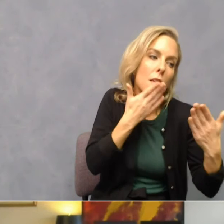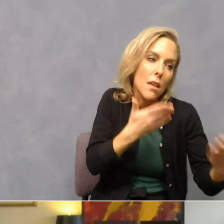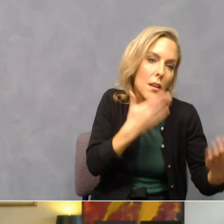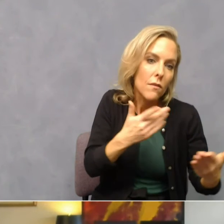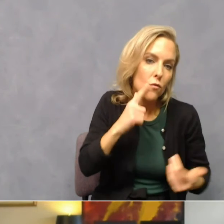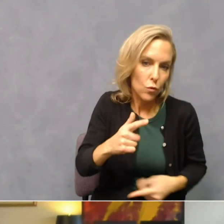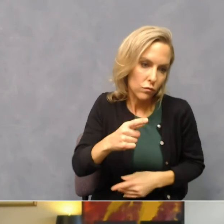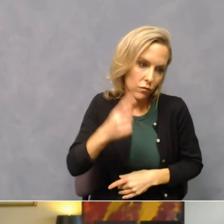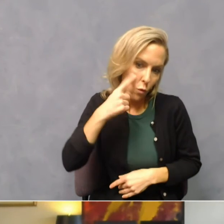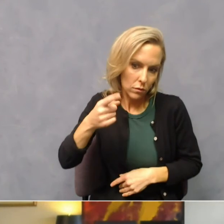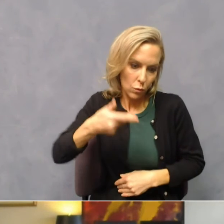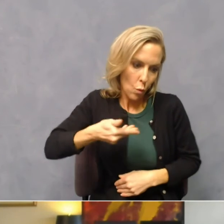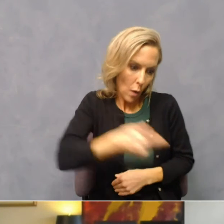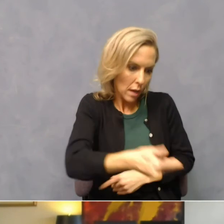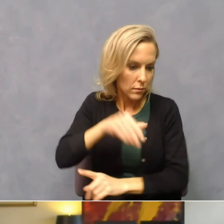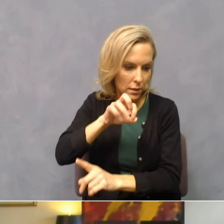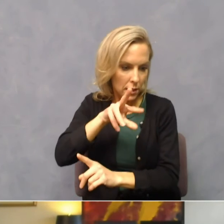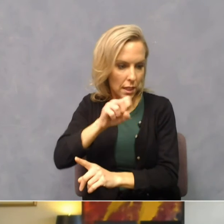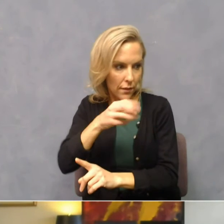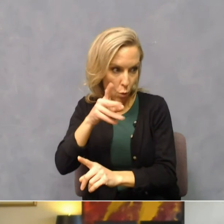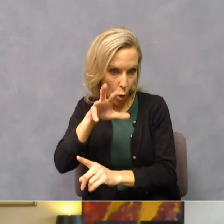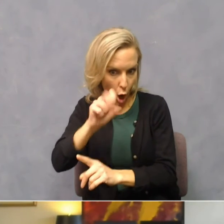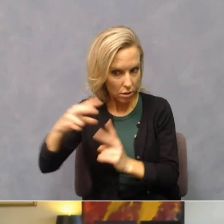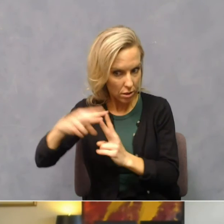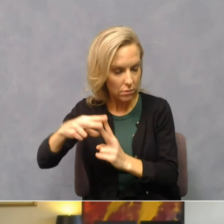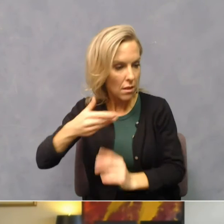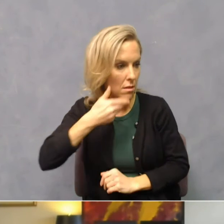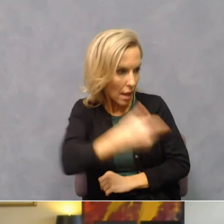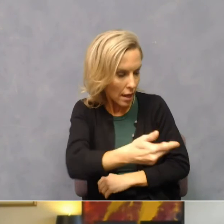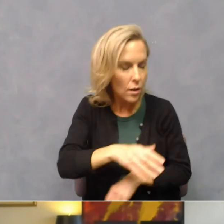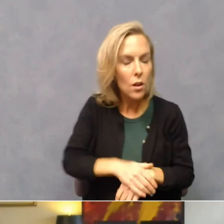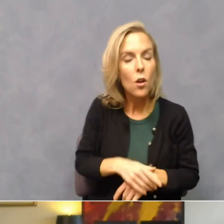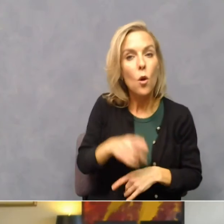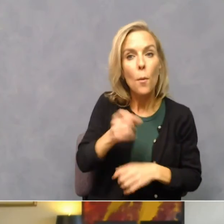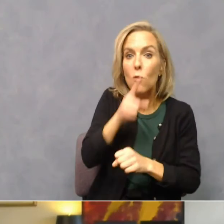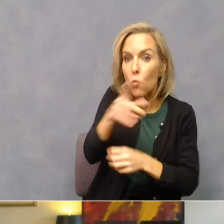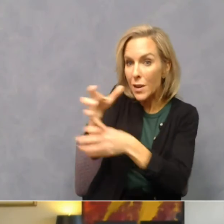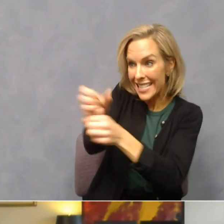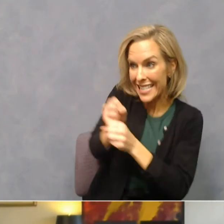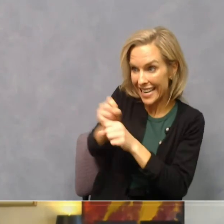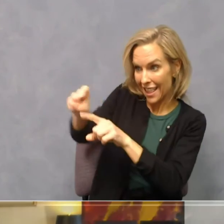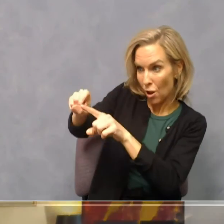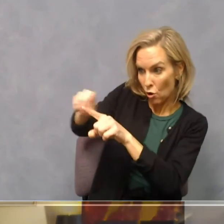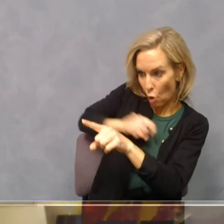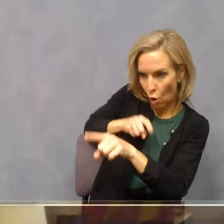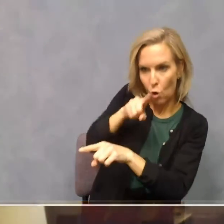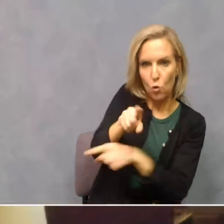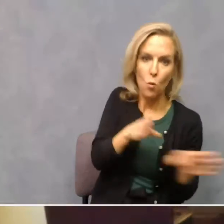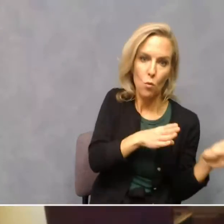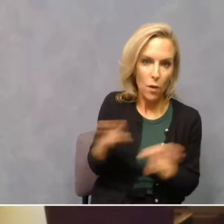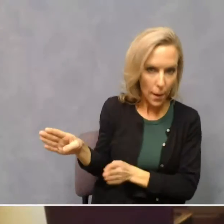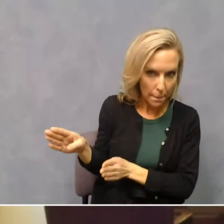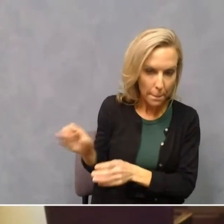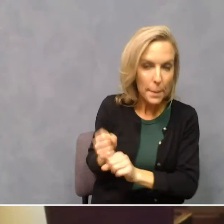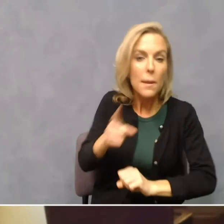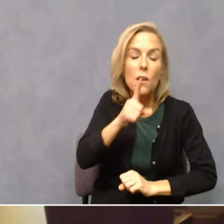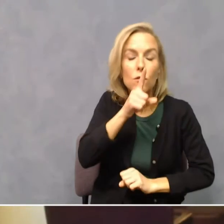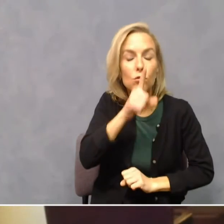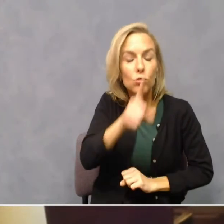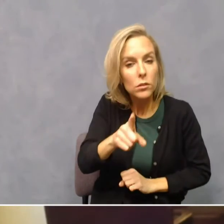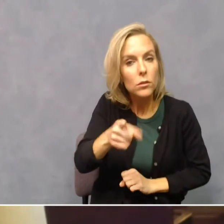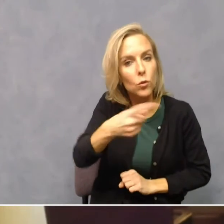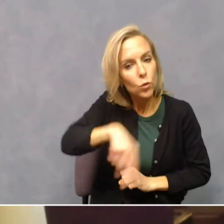CVS and Walgreens. Make sure that when you get the call, that you're prepared. Make sure that we're